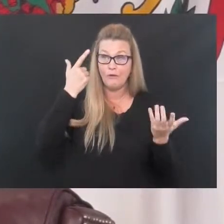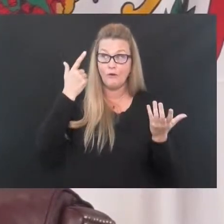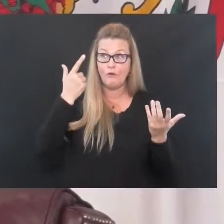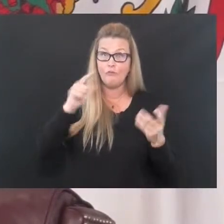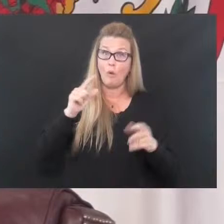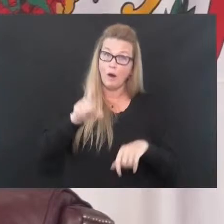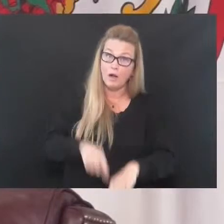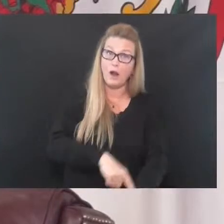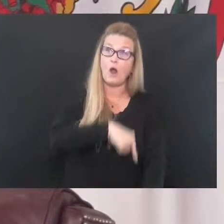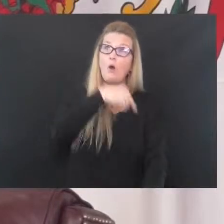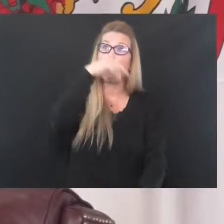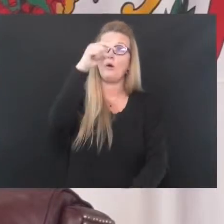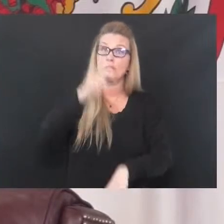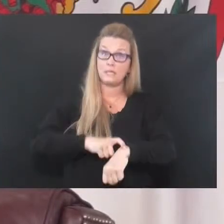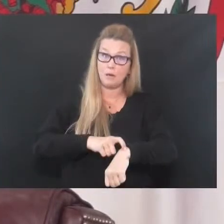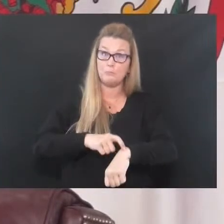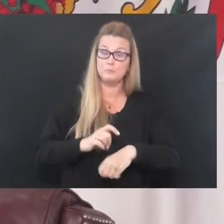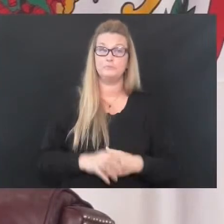for a long, long, long time.